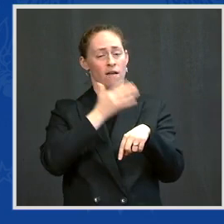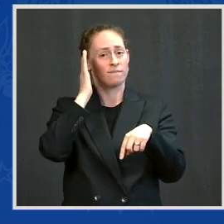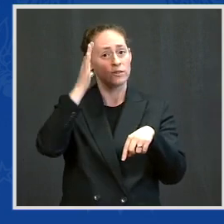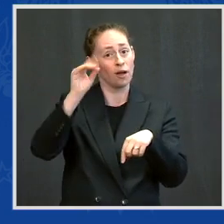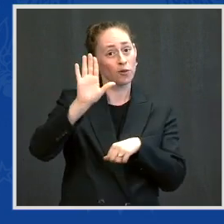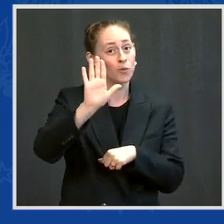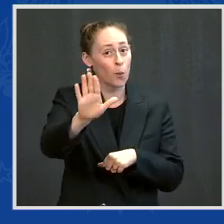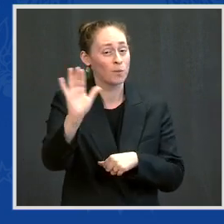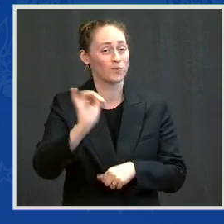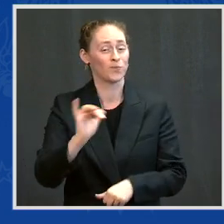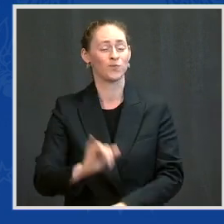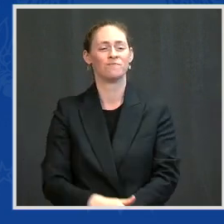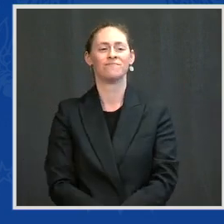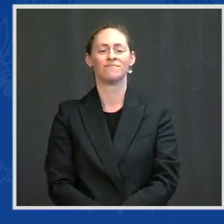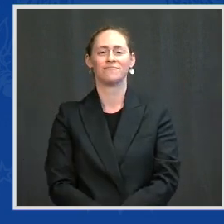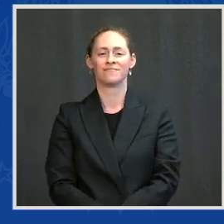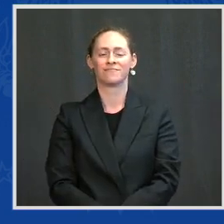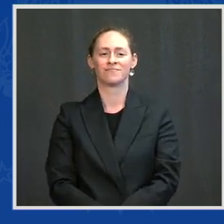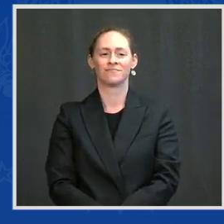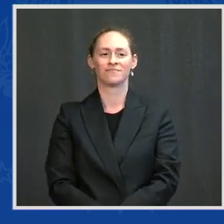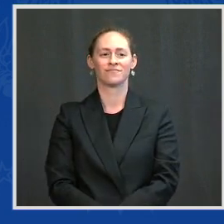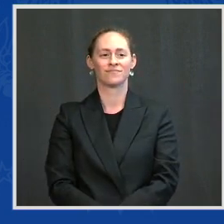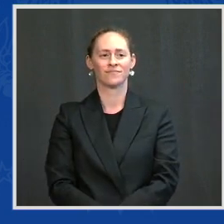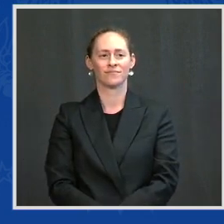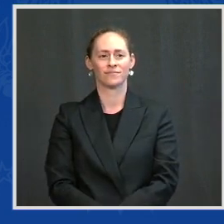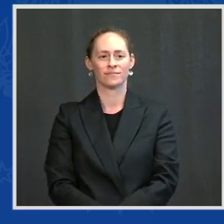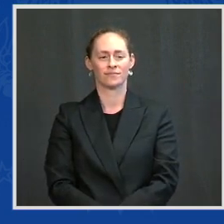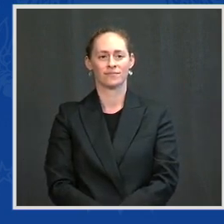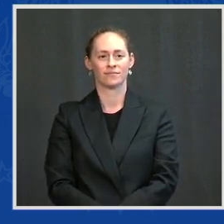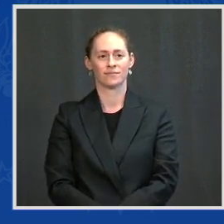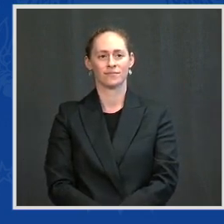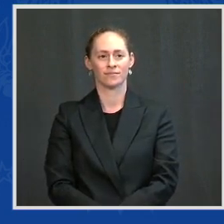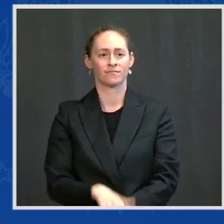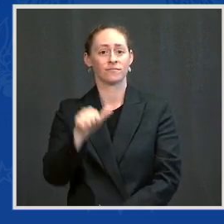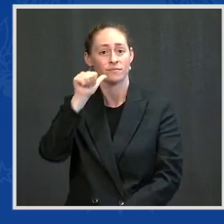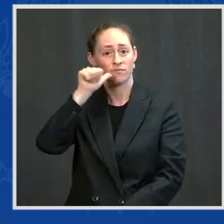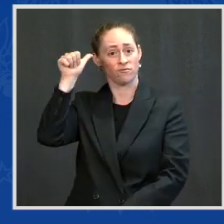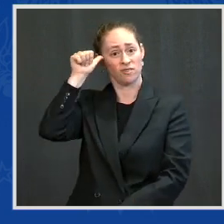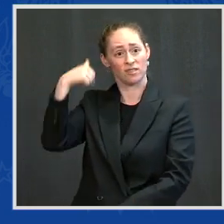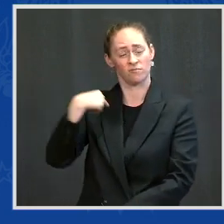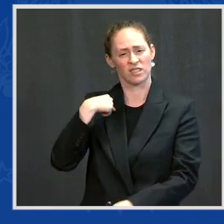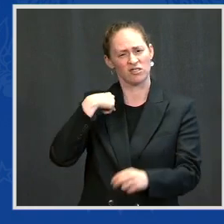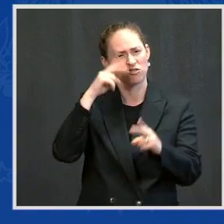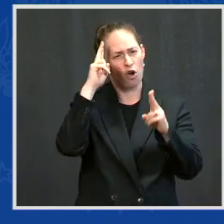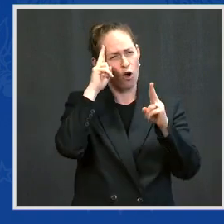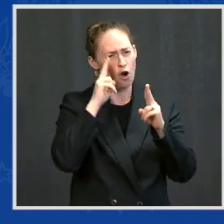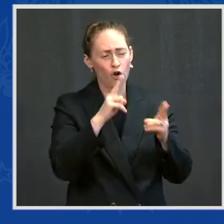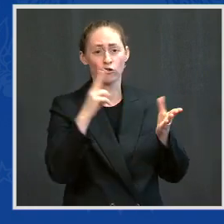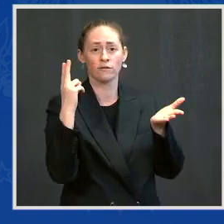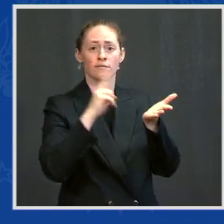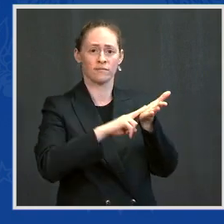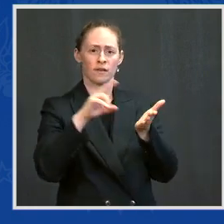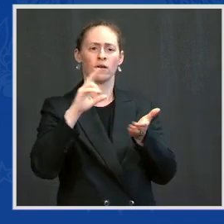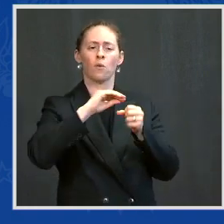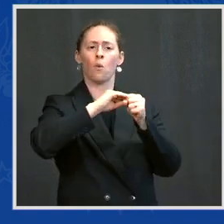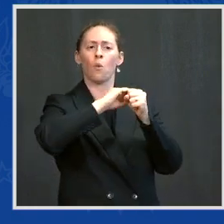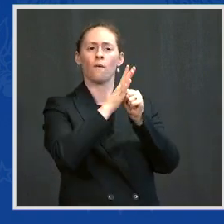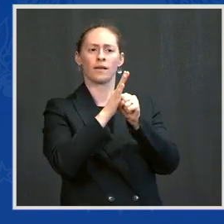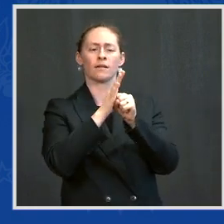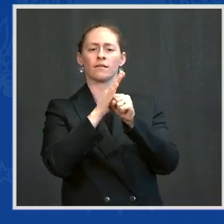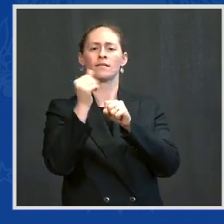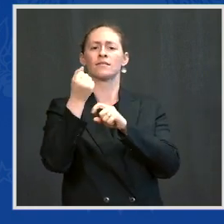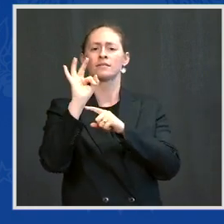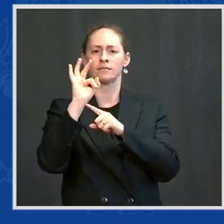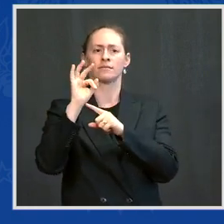to note that yesterday I had the honor of signing into law the COVID-19 Hate Crimes Act to help Americans of